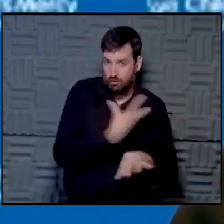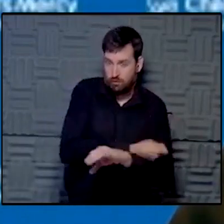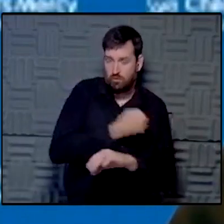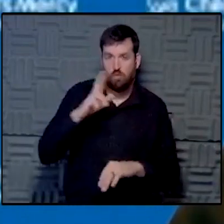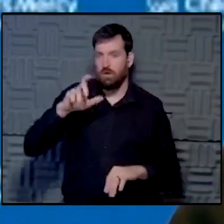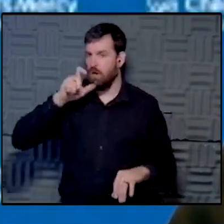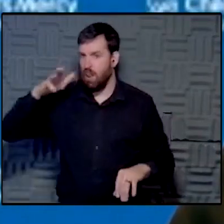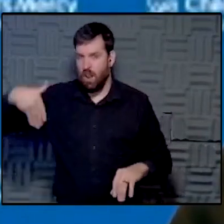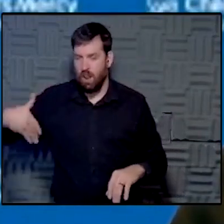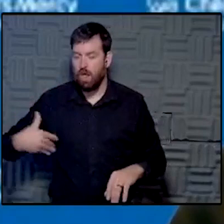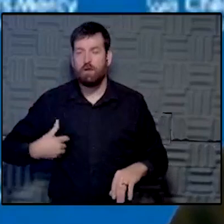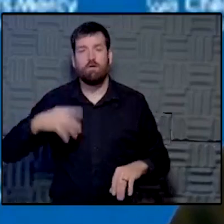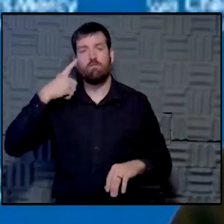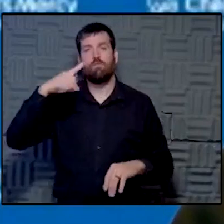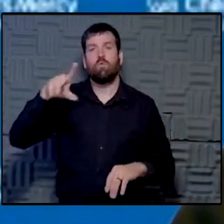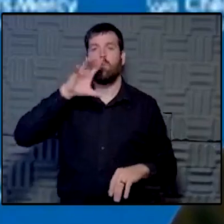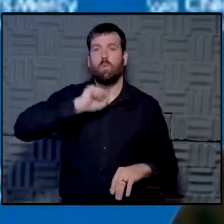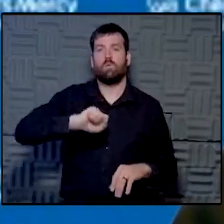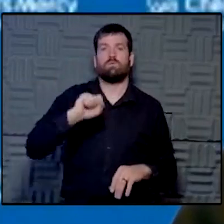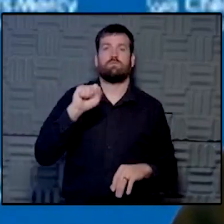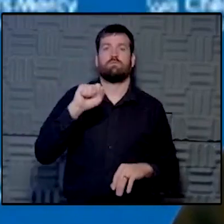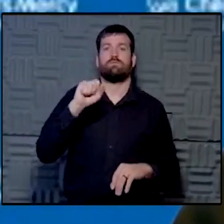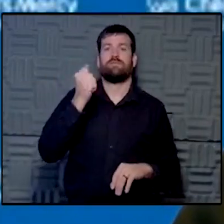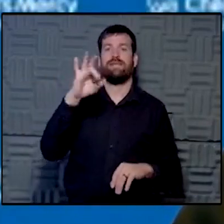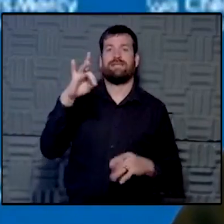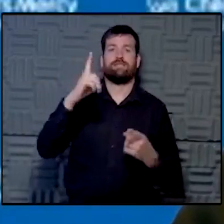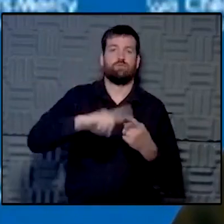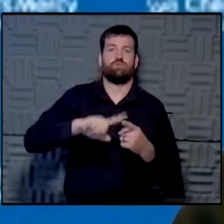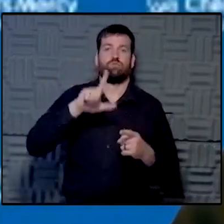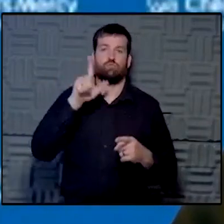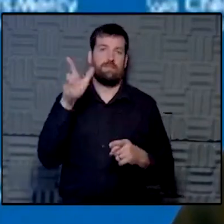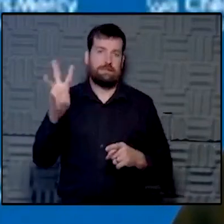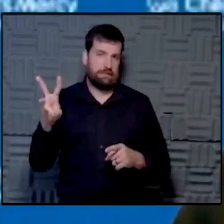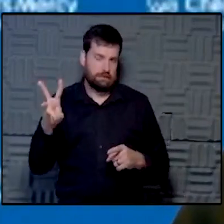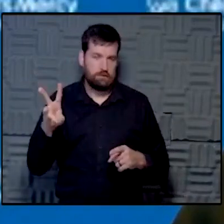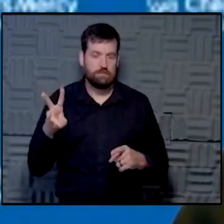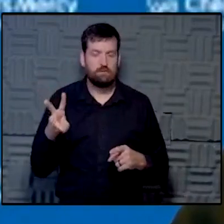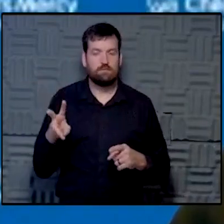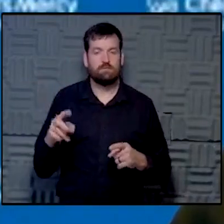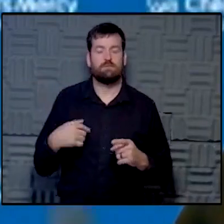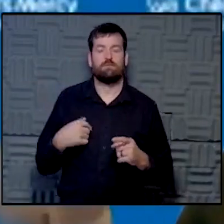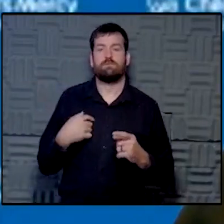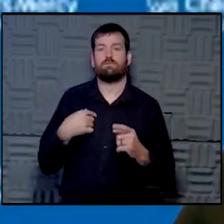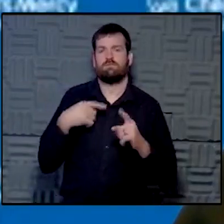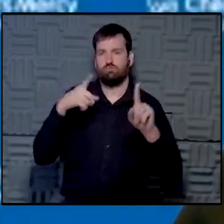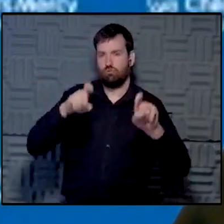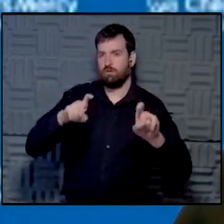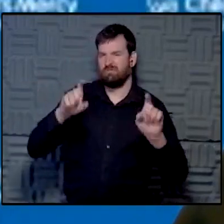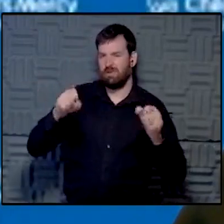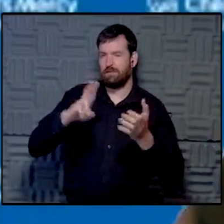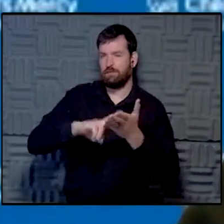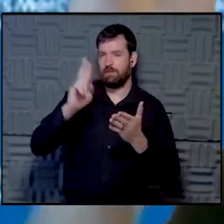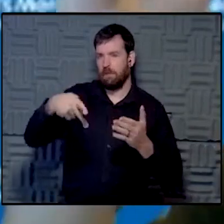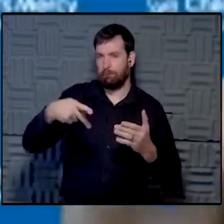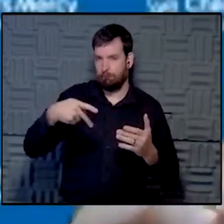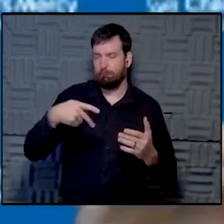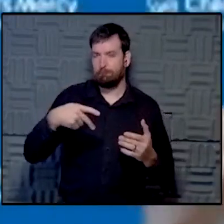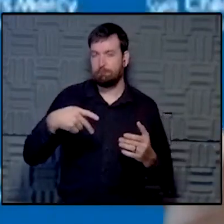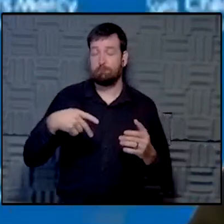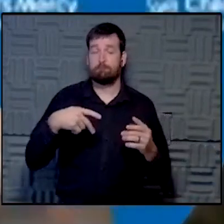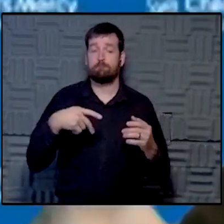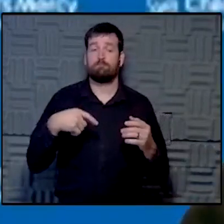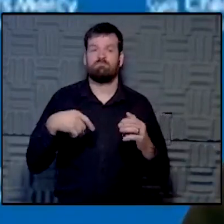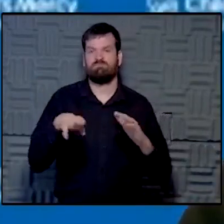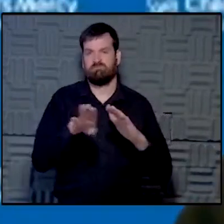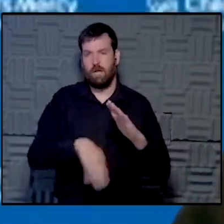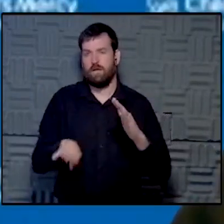adults 18 to 26. We have a registry in that same website that we read out where you can sign up for the vaccine clinics. All the way at the